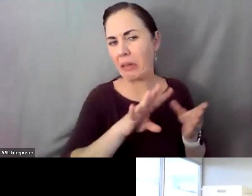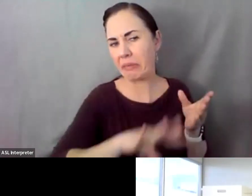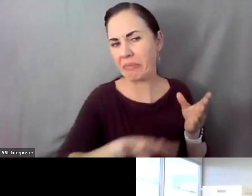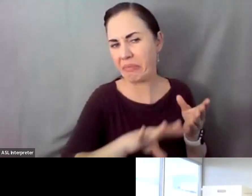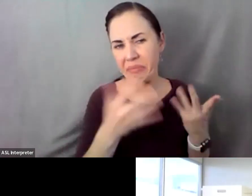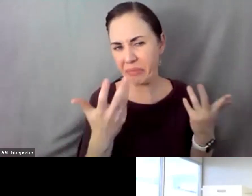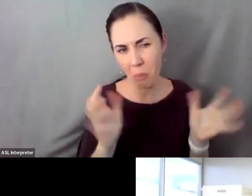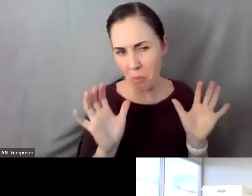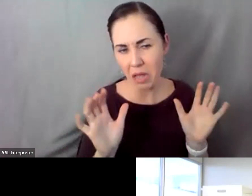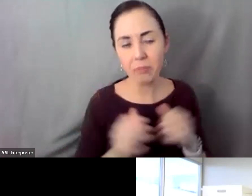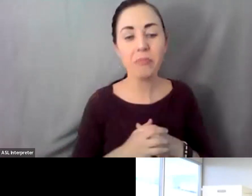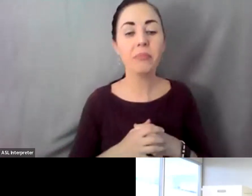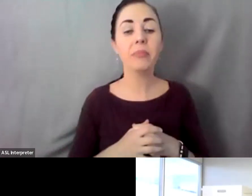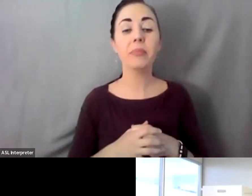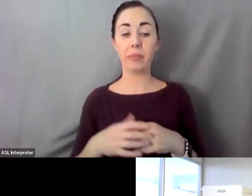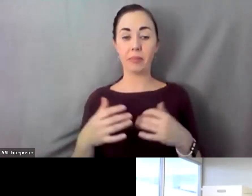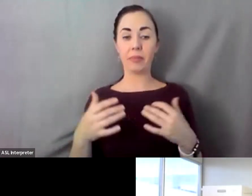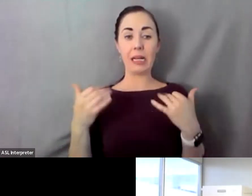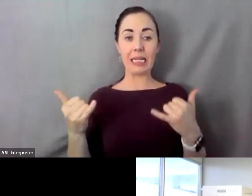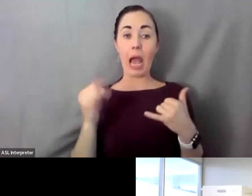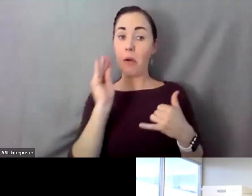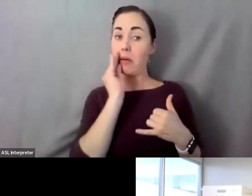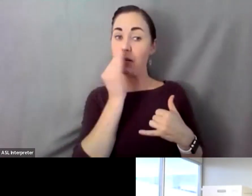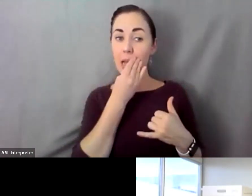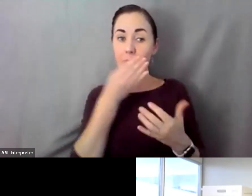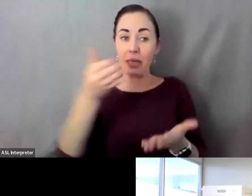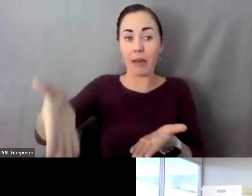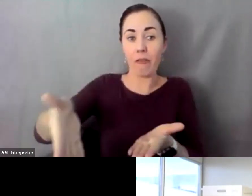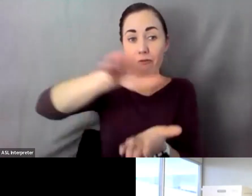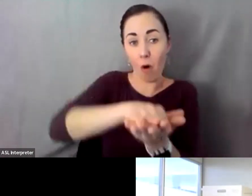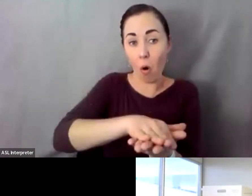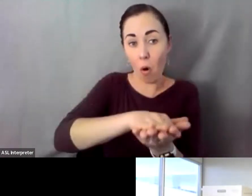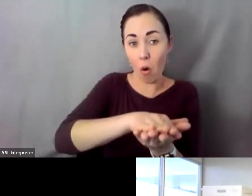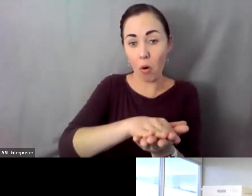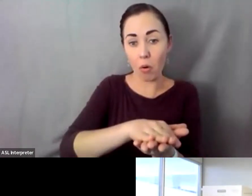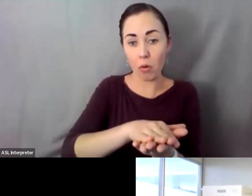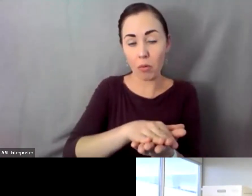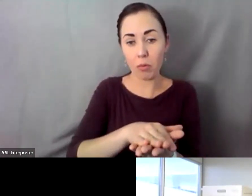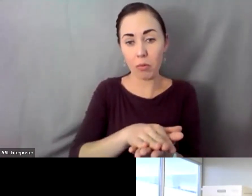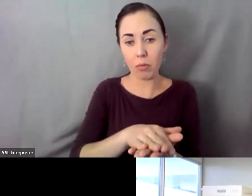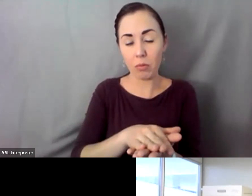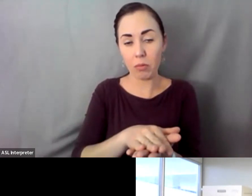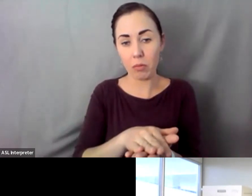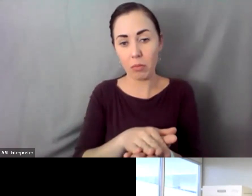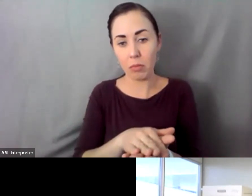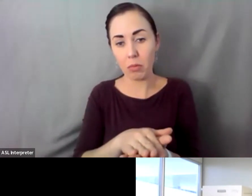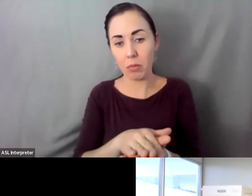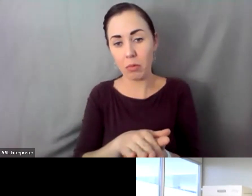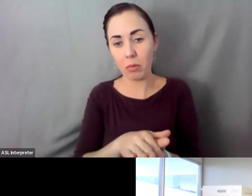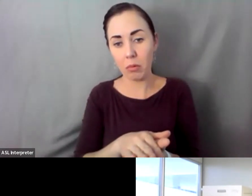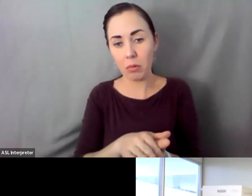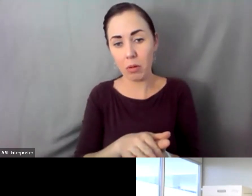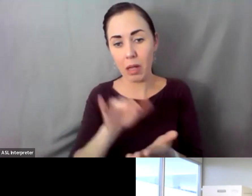can fold your napkin and tap it on the mushroom piece you